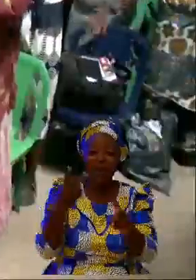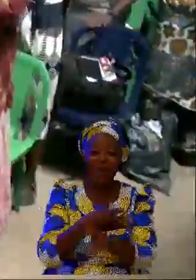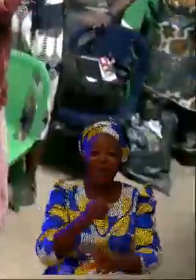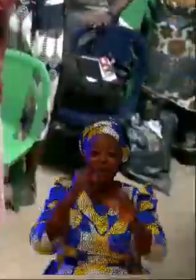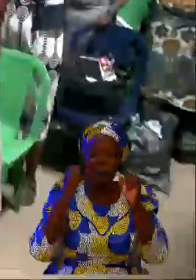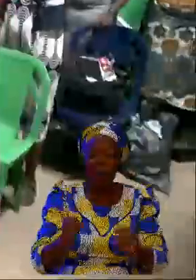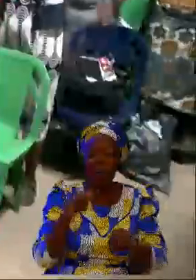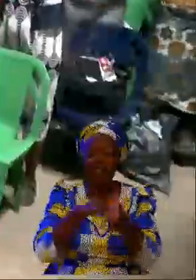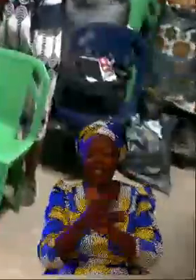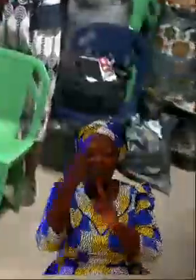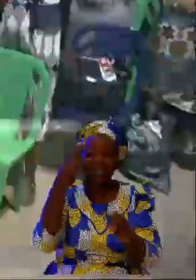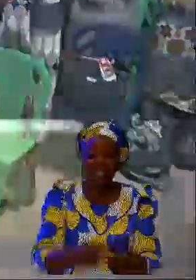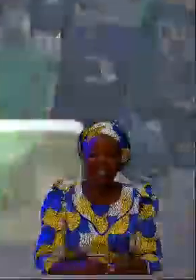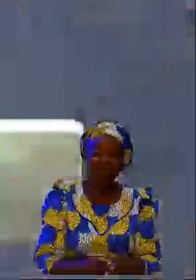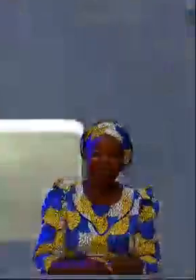Multiple touch.